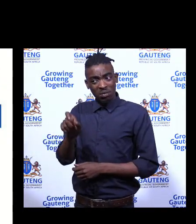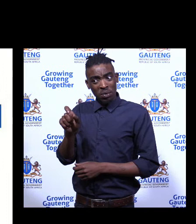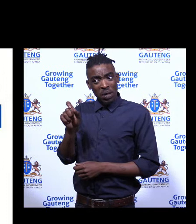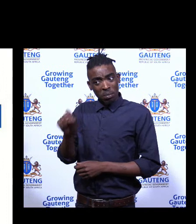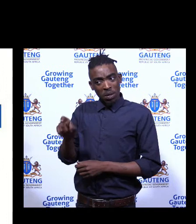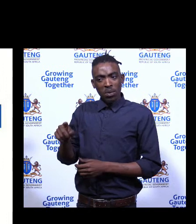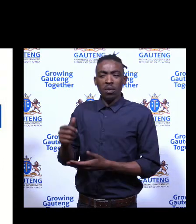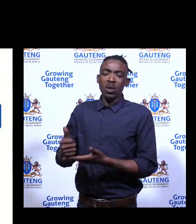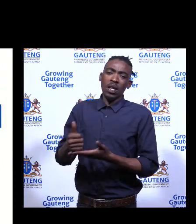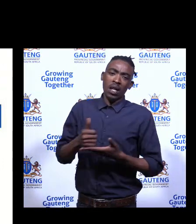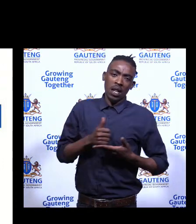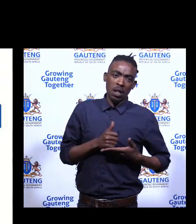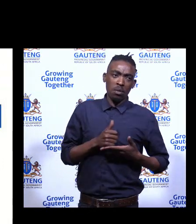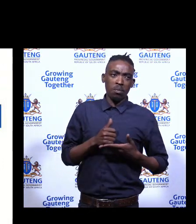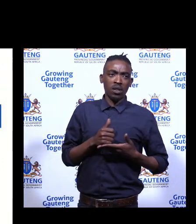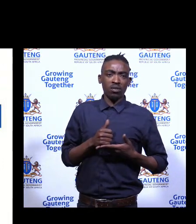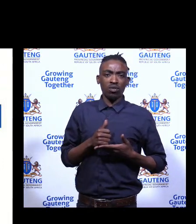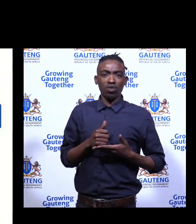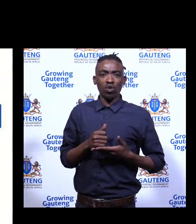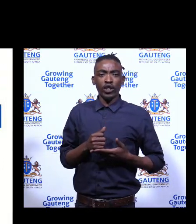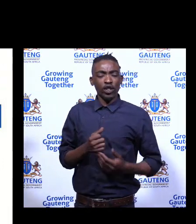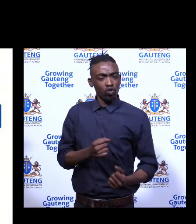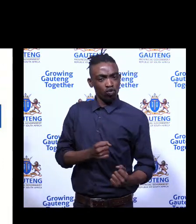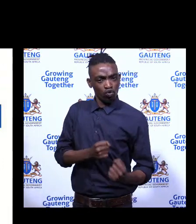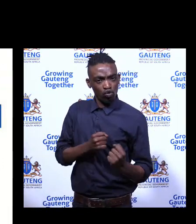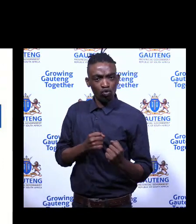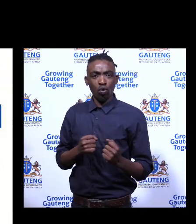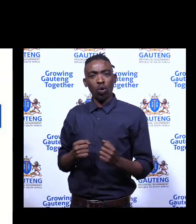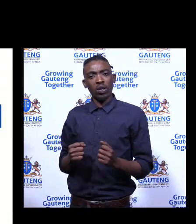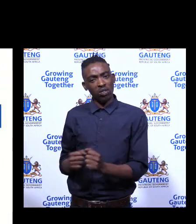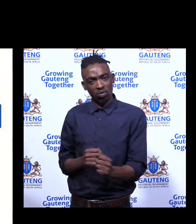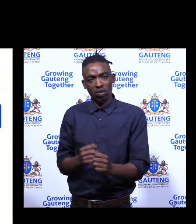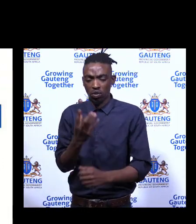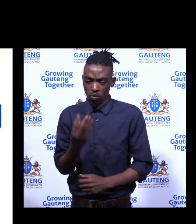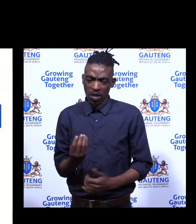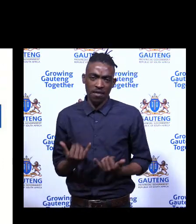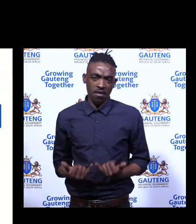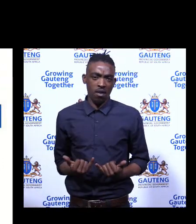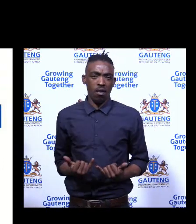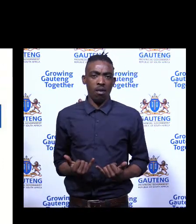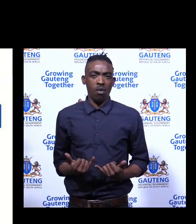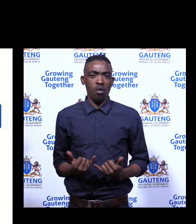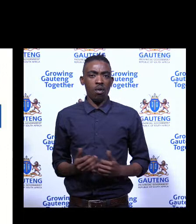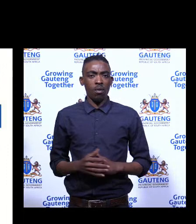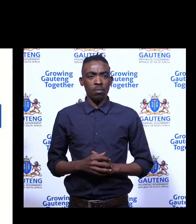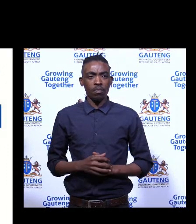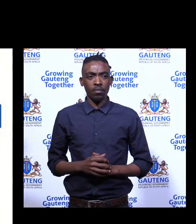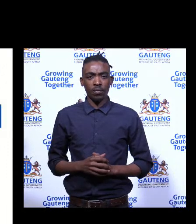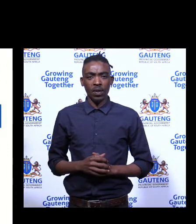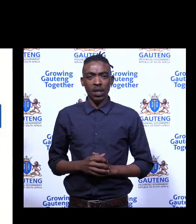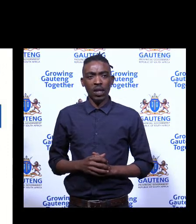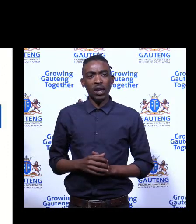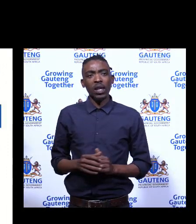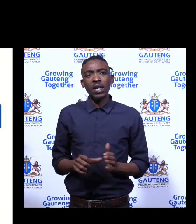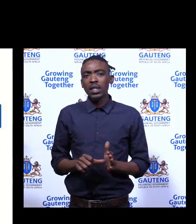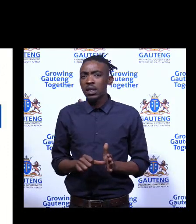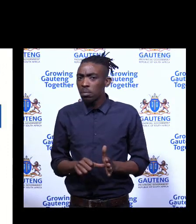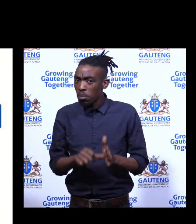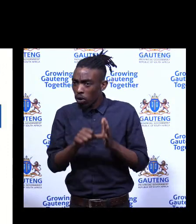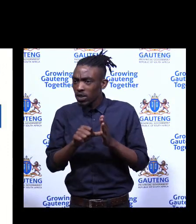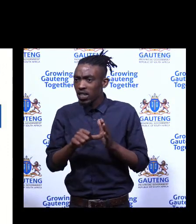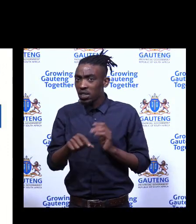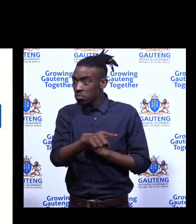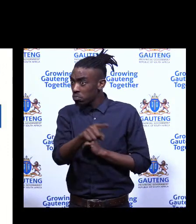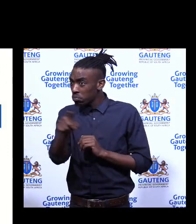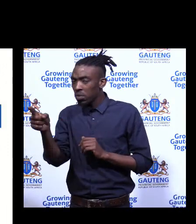giving in the community and how they can chip in. And we really, an important overarching that you've also learned